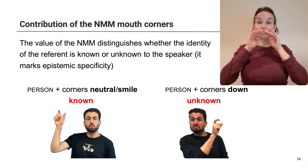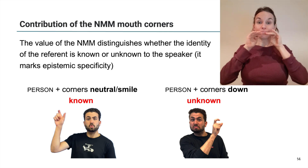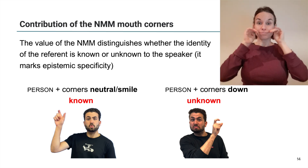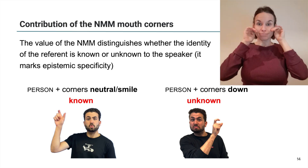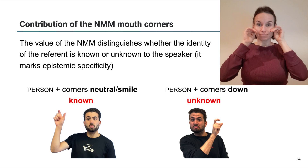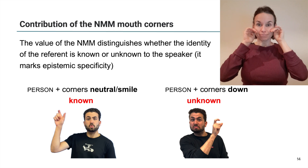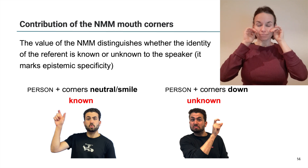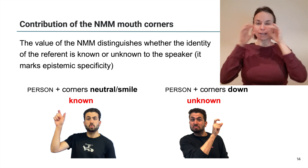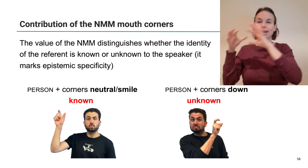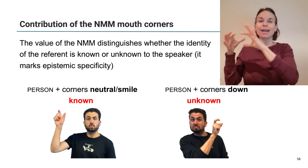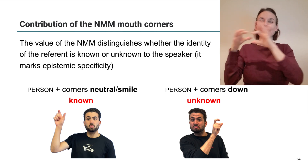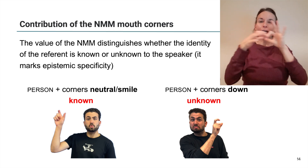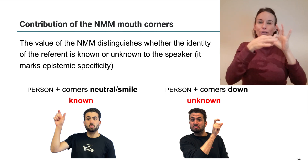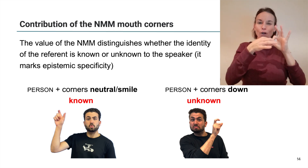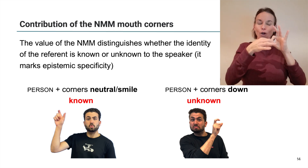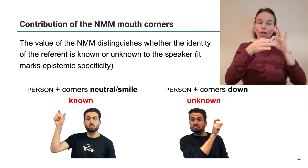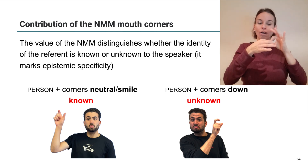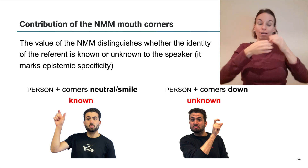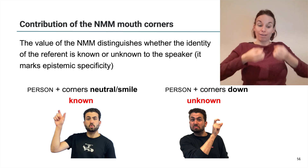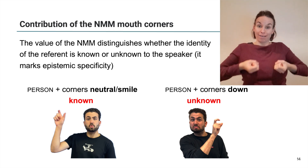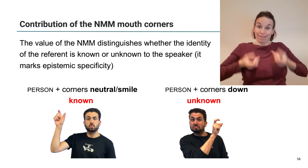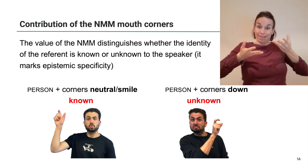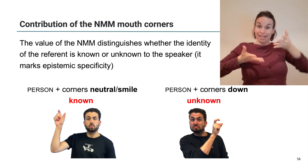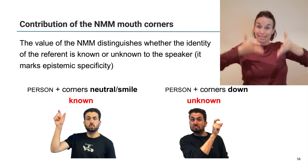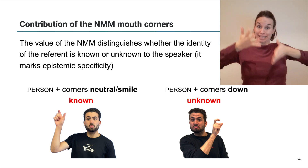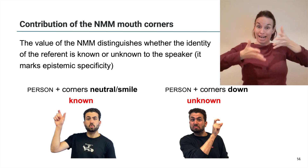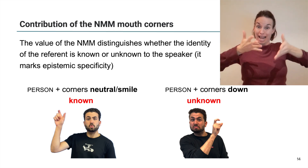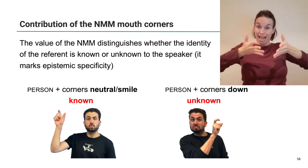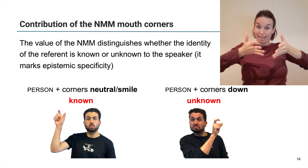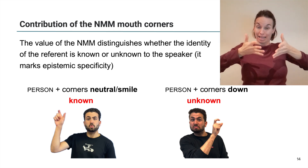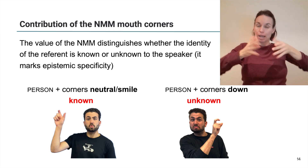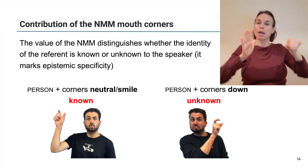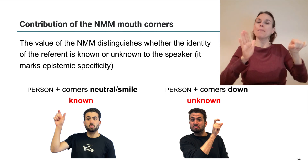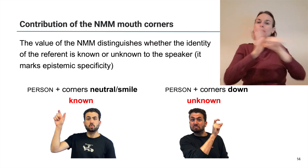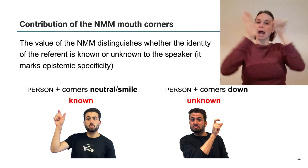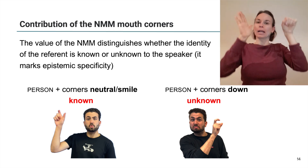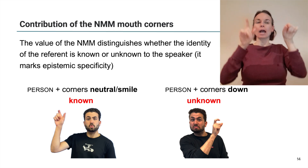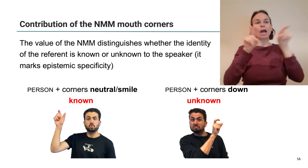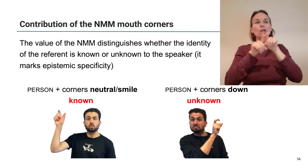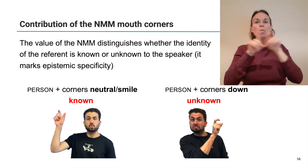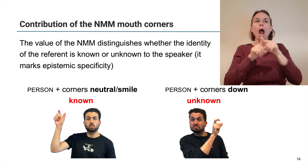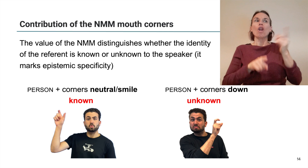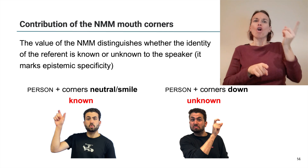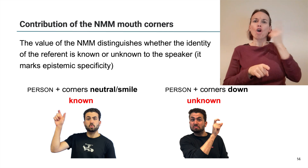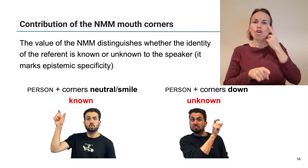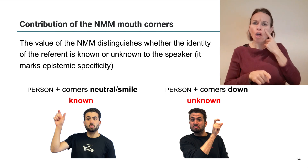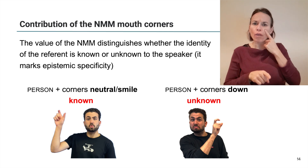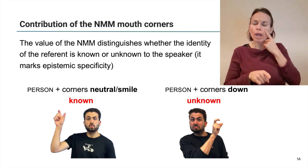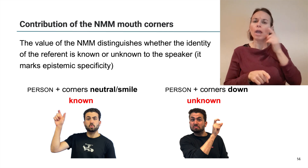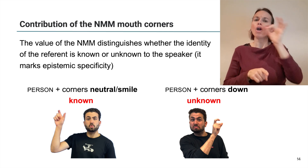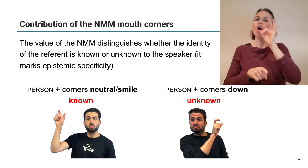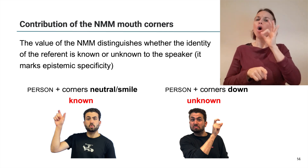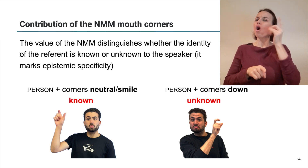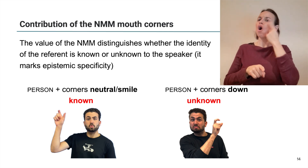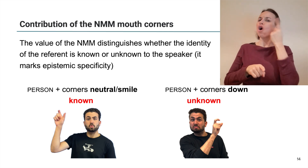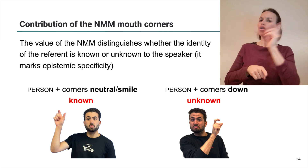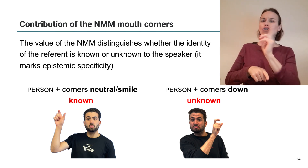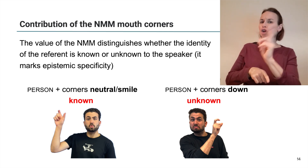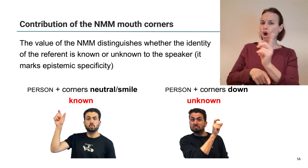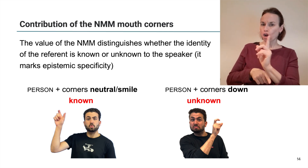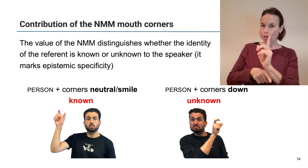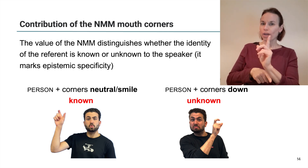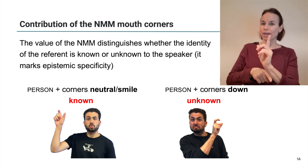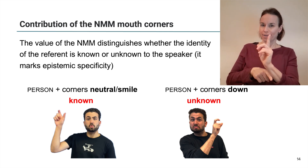this non-manual distinguishes whether the identity of the referent is known or unknown to the speaker. So it